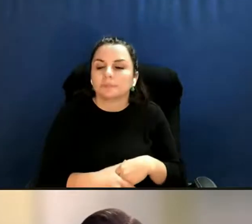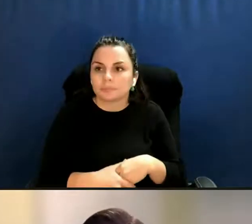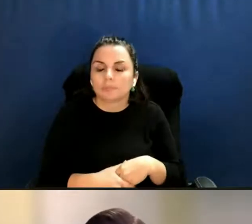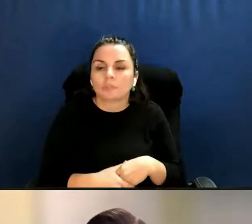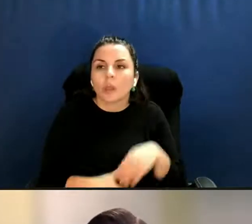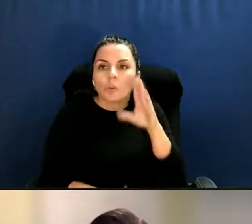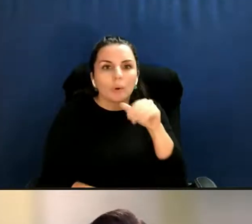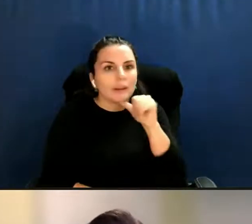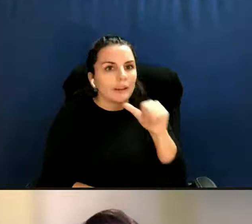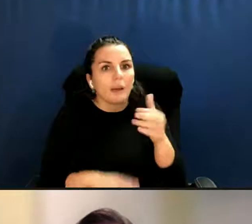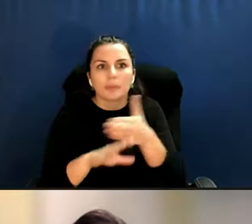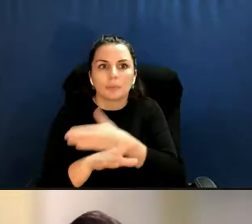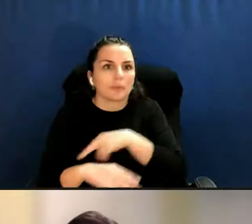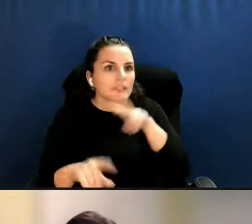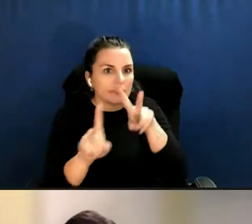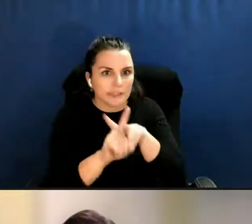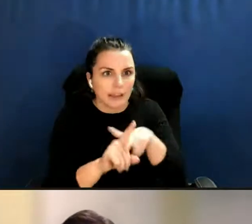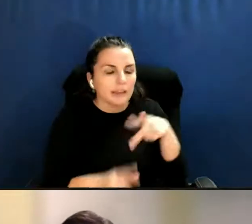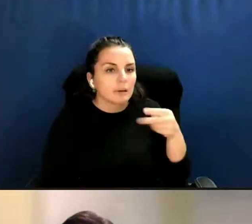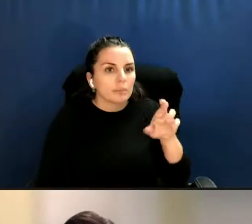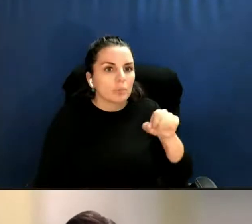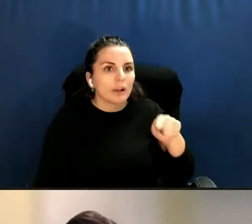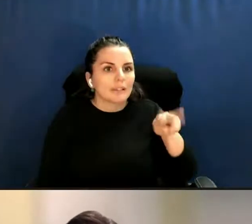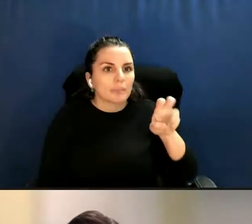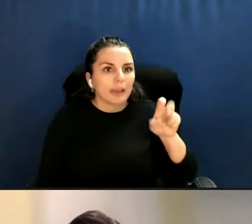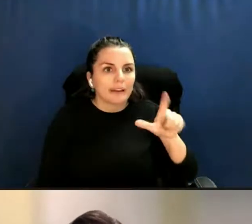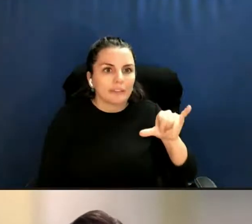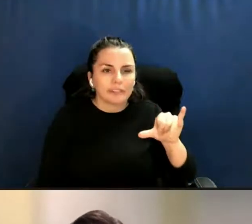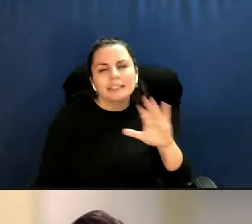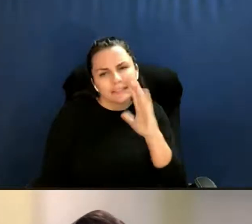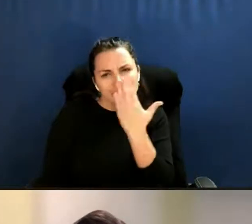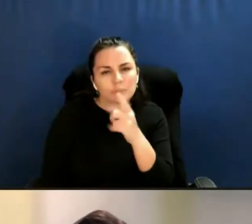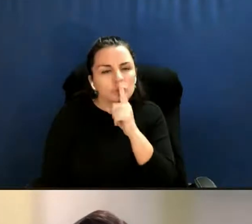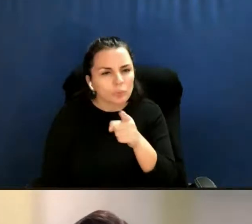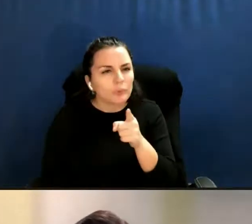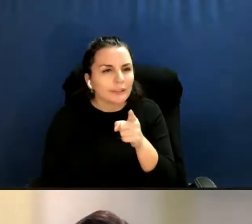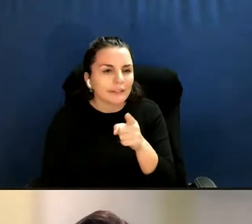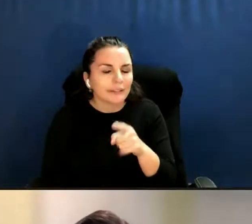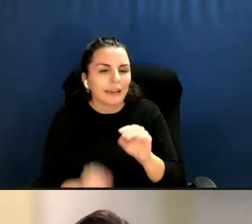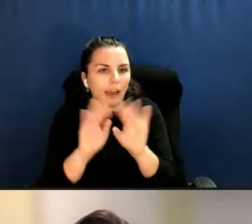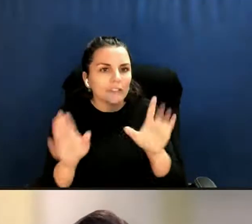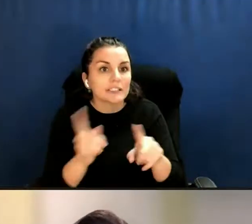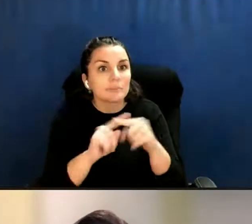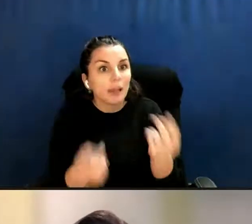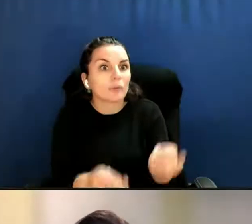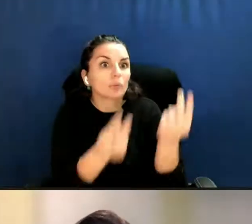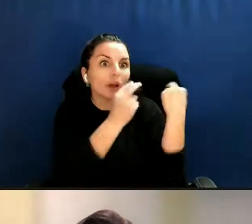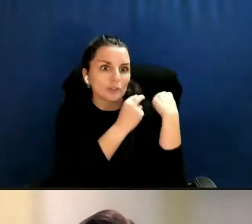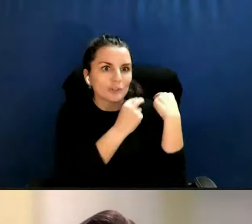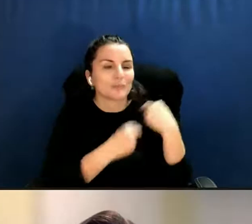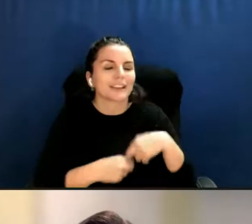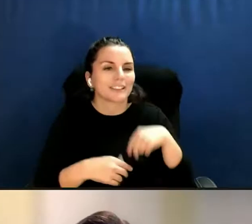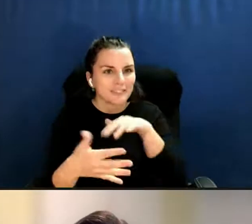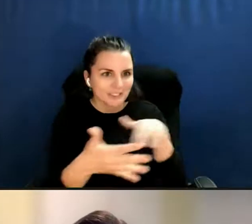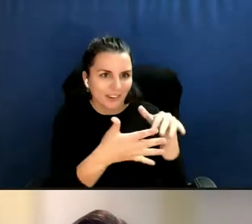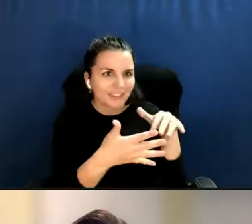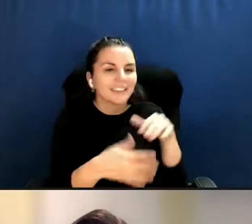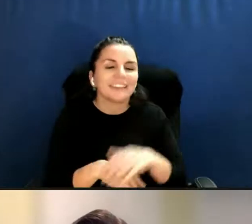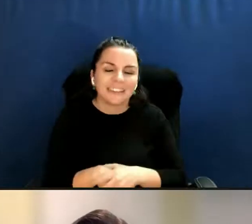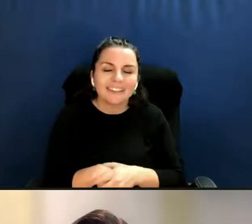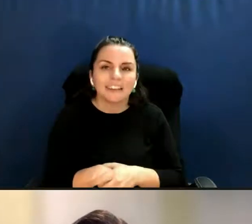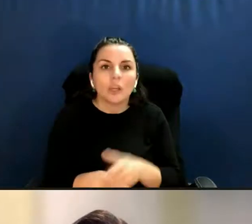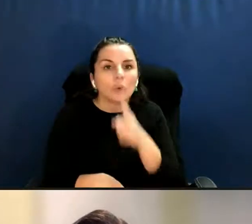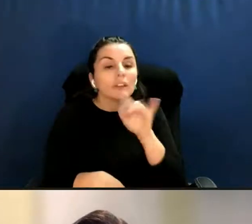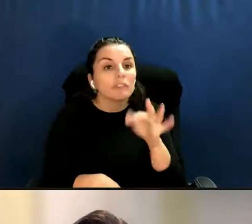be prospectively assigned, which is going to sound very obvious, is a retrospective study. So if you decide you're going to do